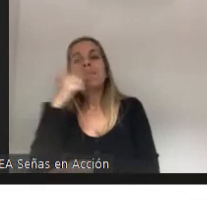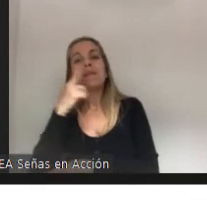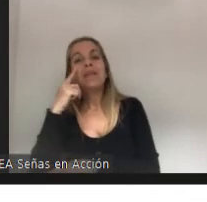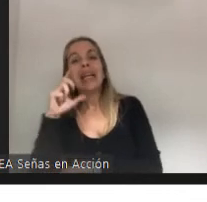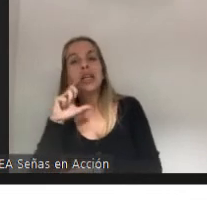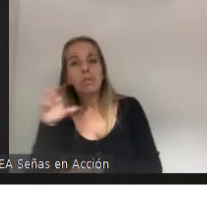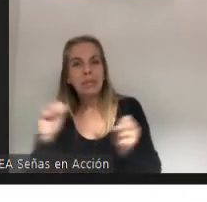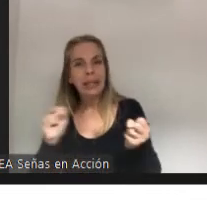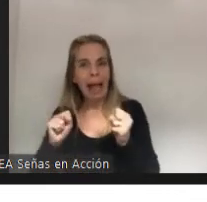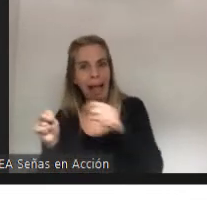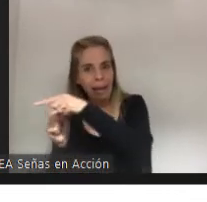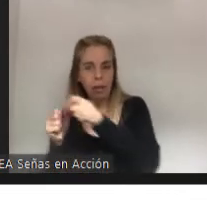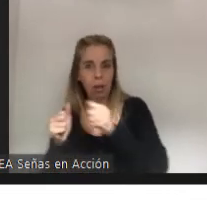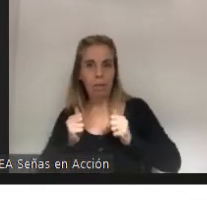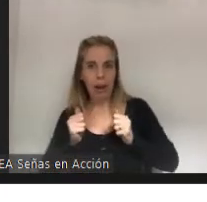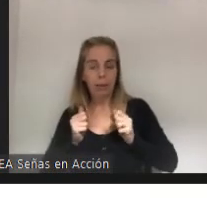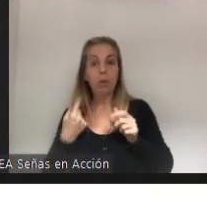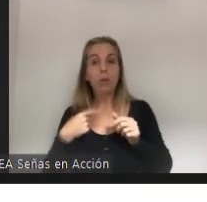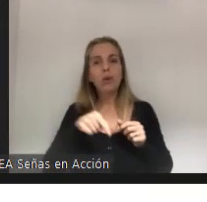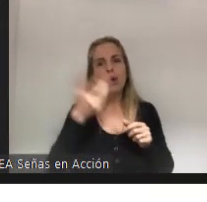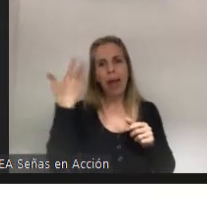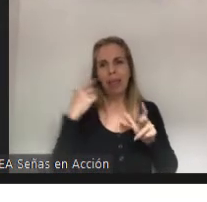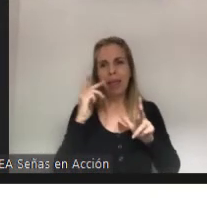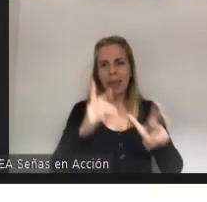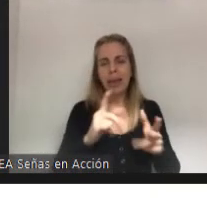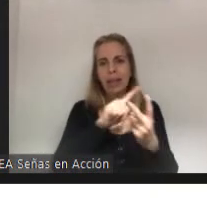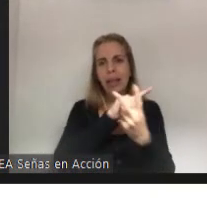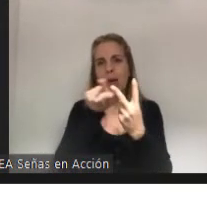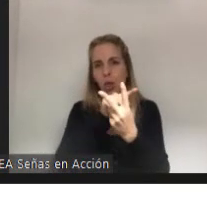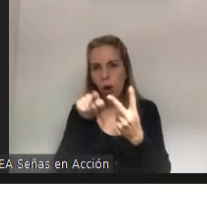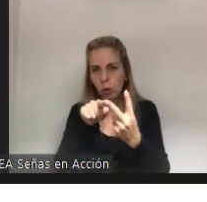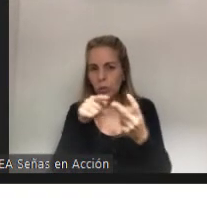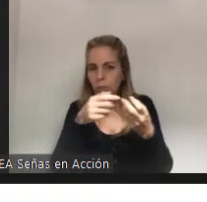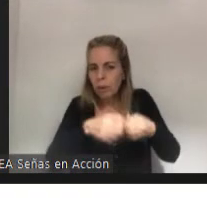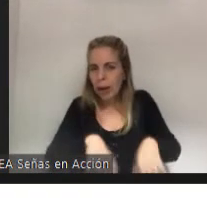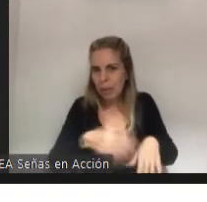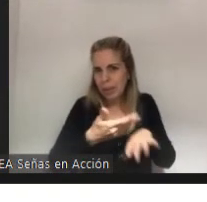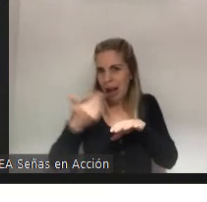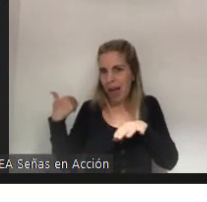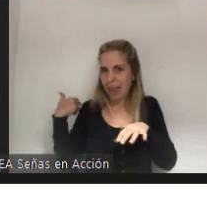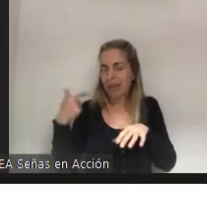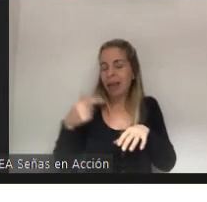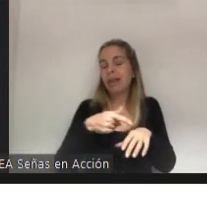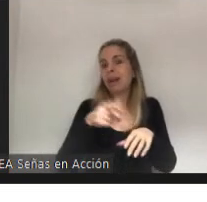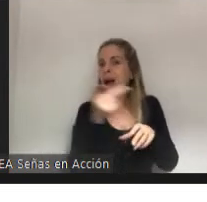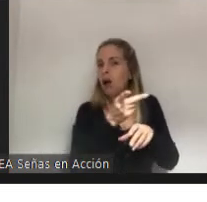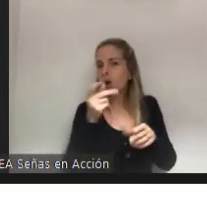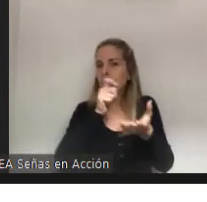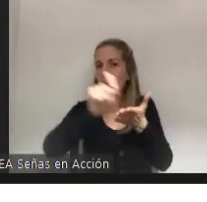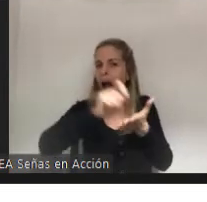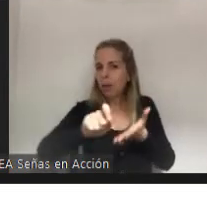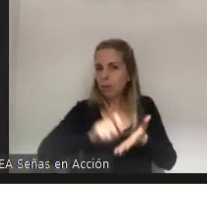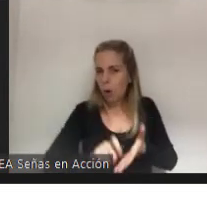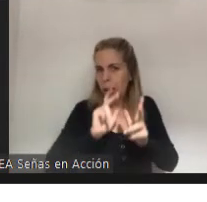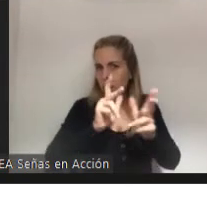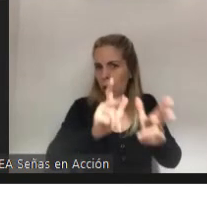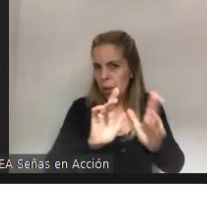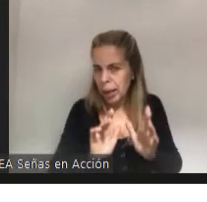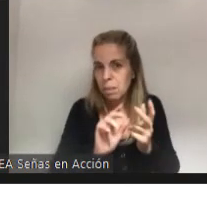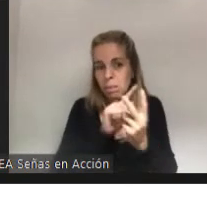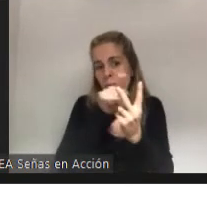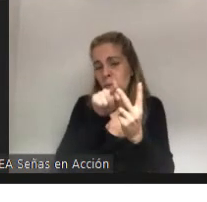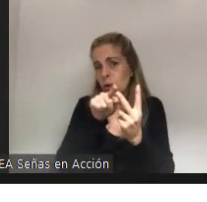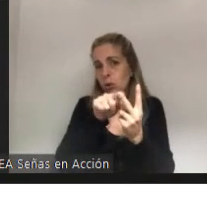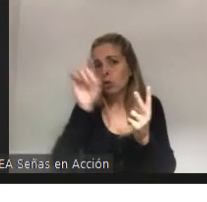Before I give the floor to Philippe, he's quite restless. When I talked about the starting